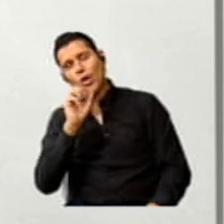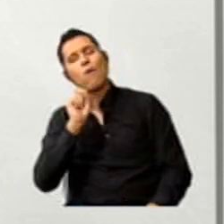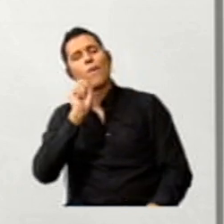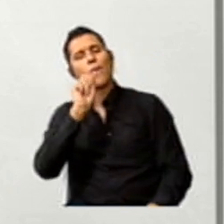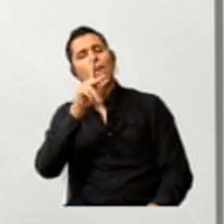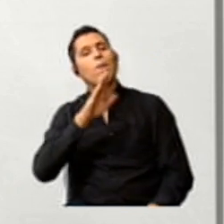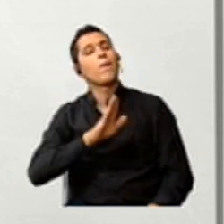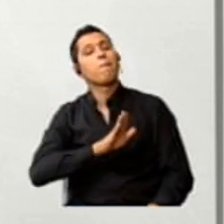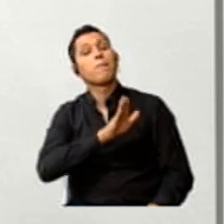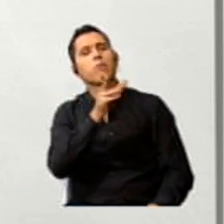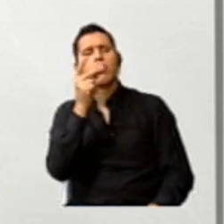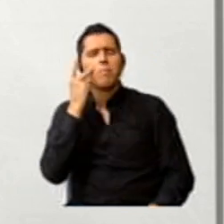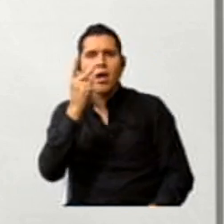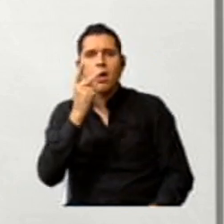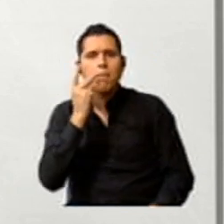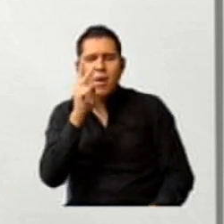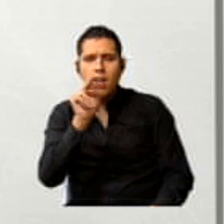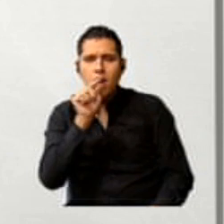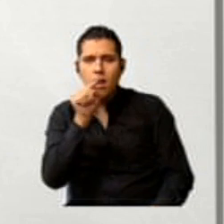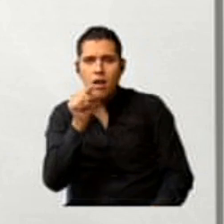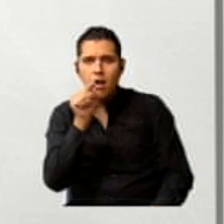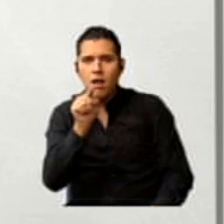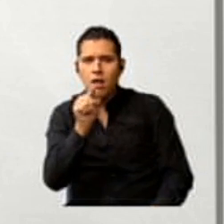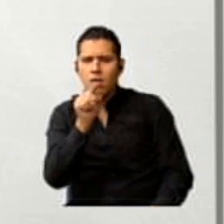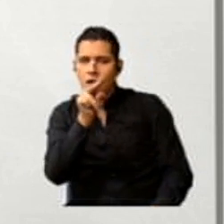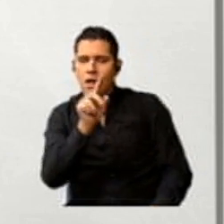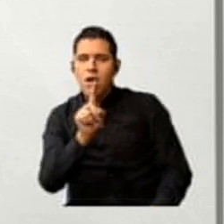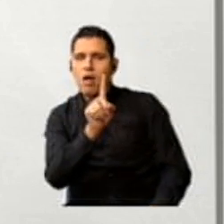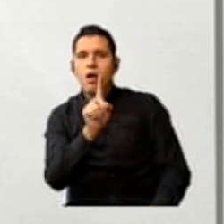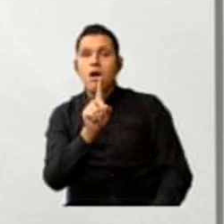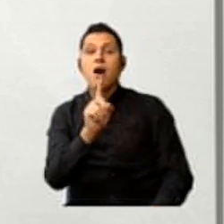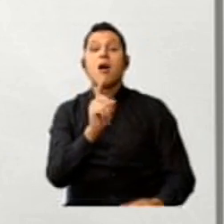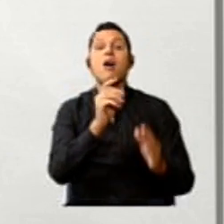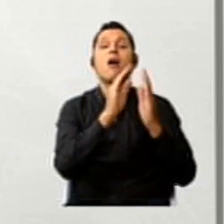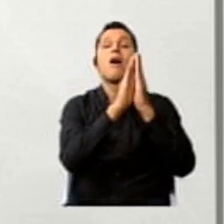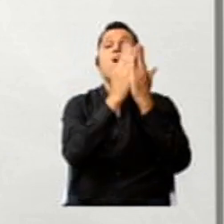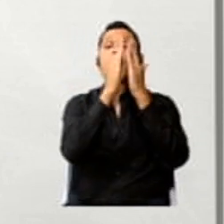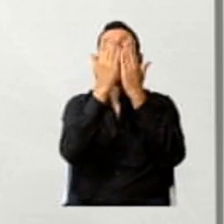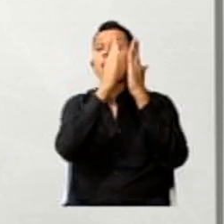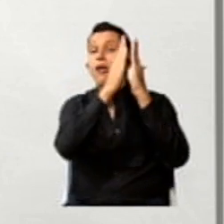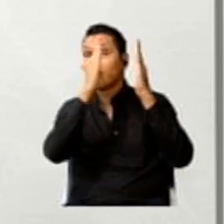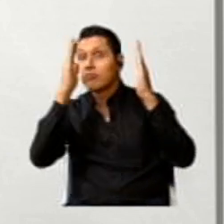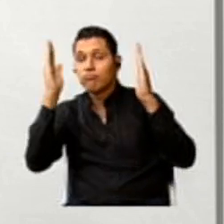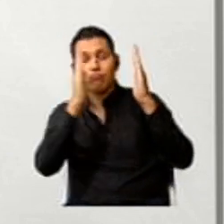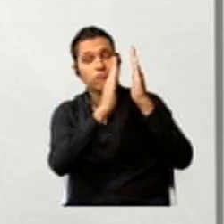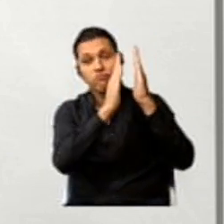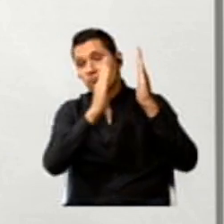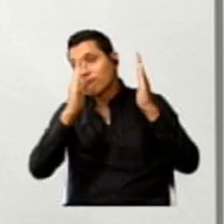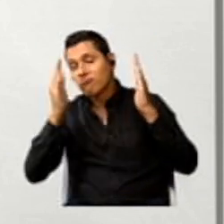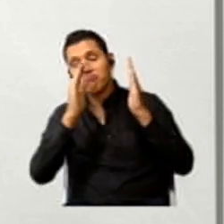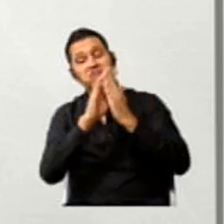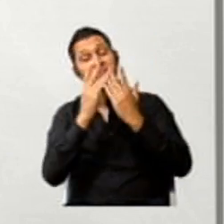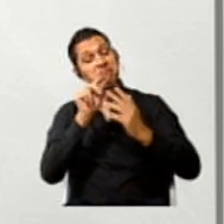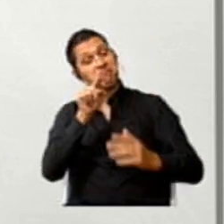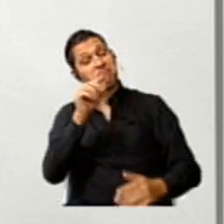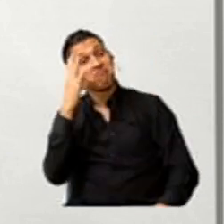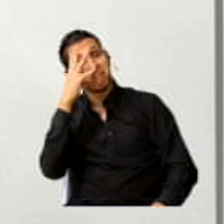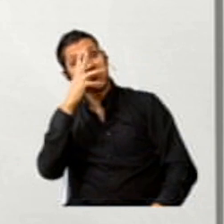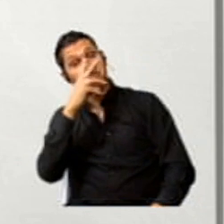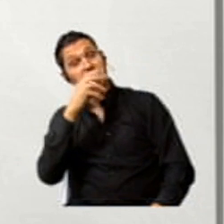to walk. Look, this is the library. Wow,